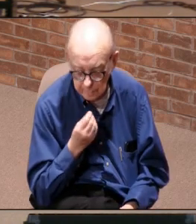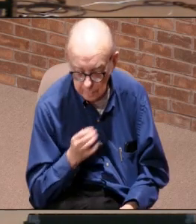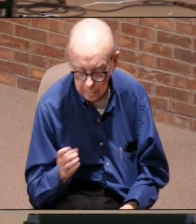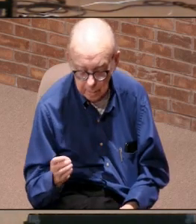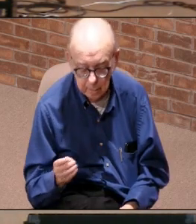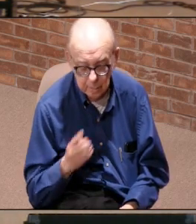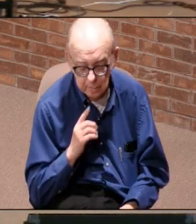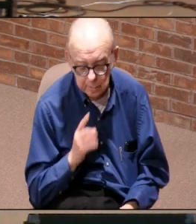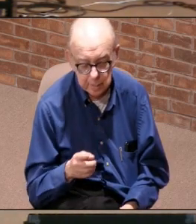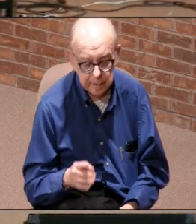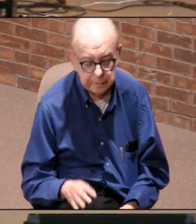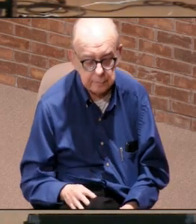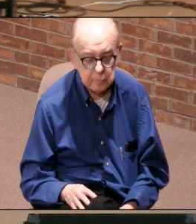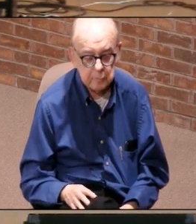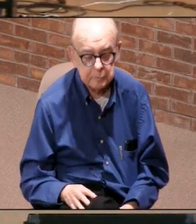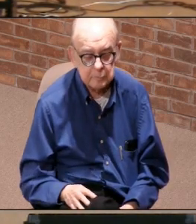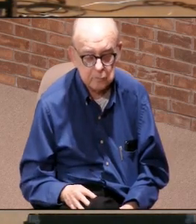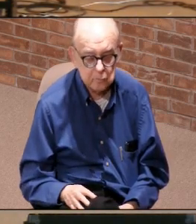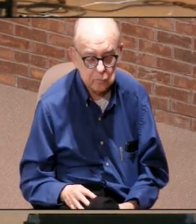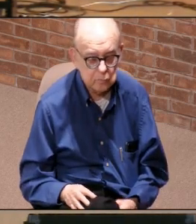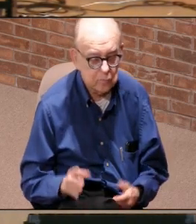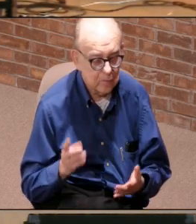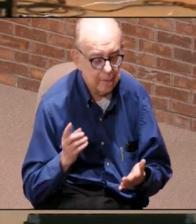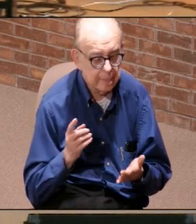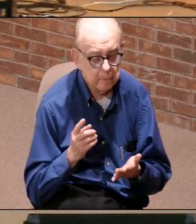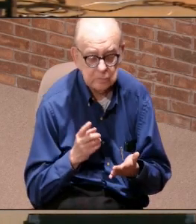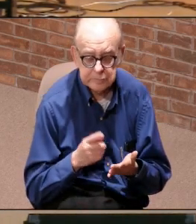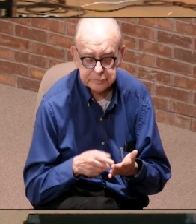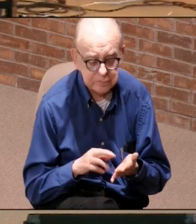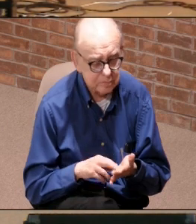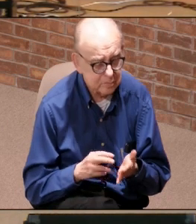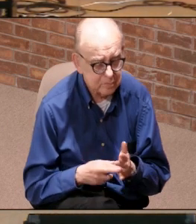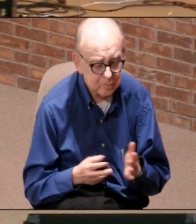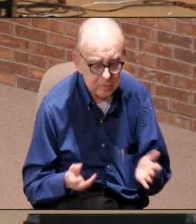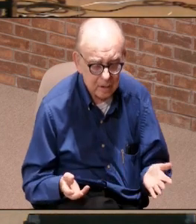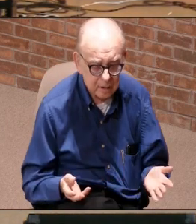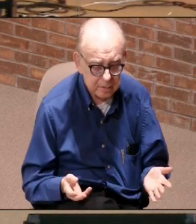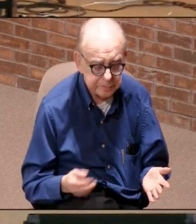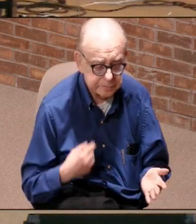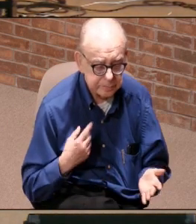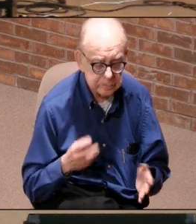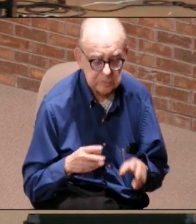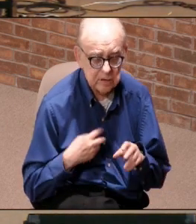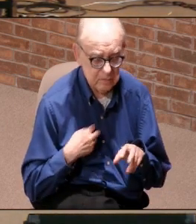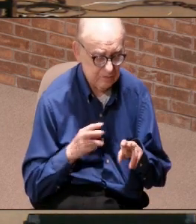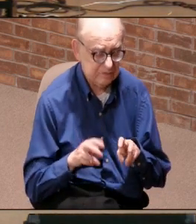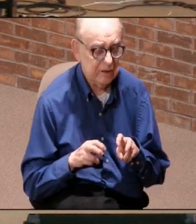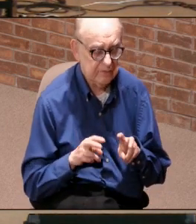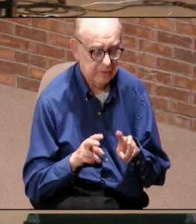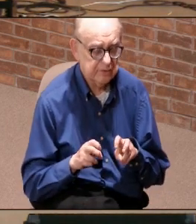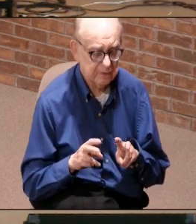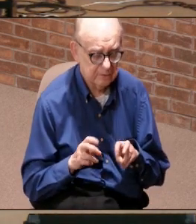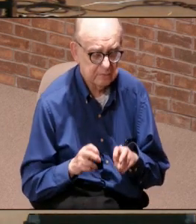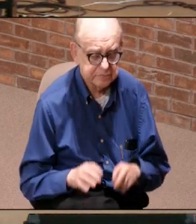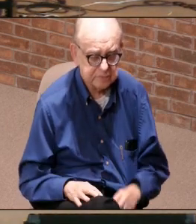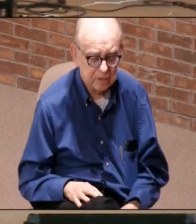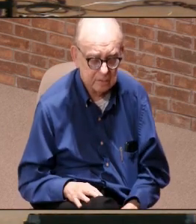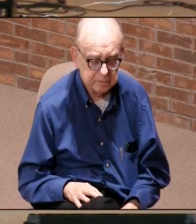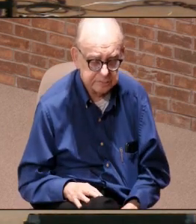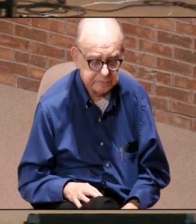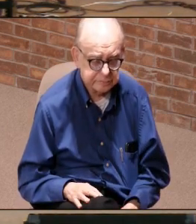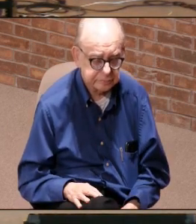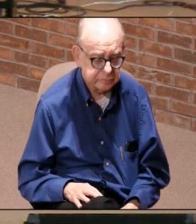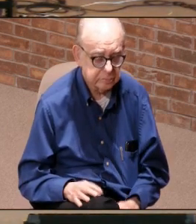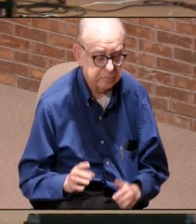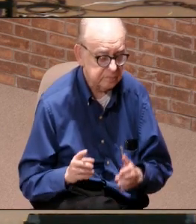it's like, really? What is this? I mean, we're selfish. And